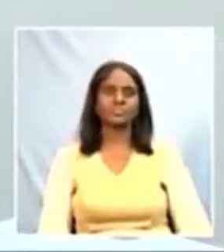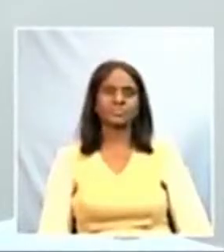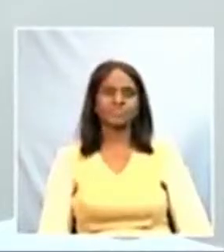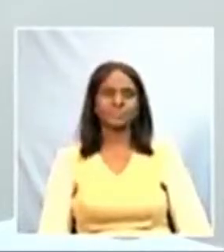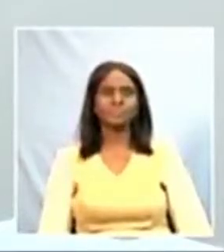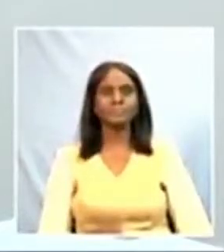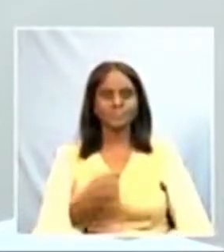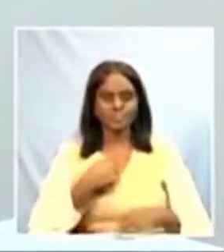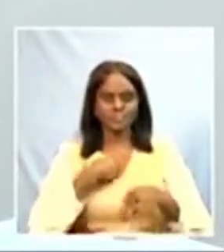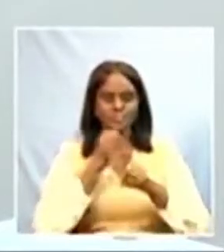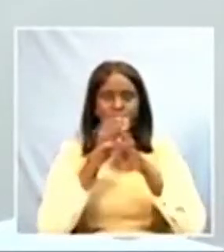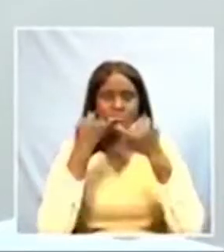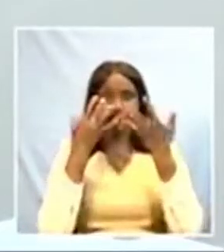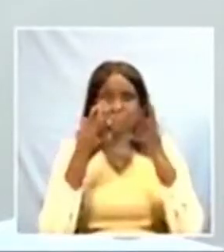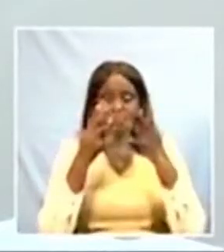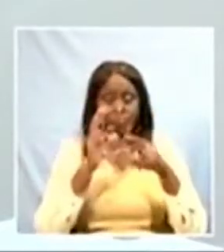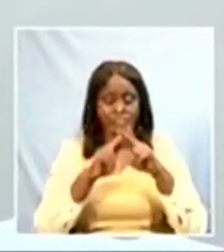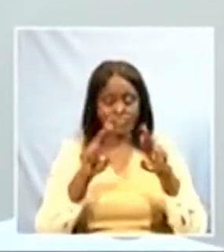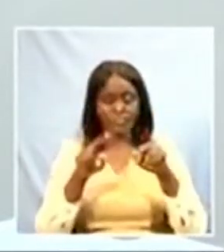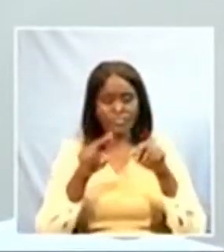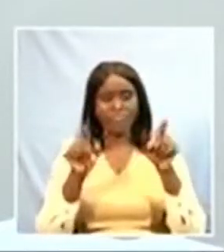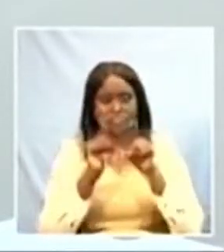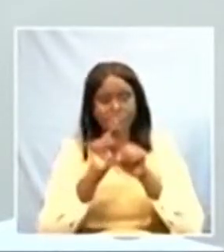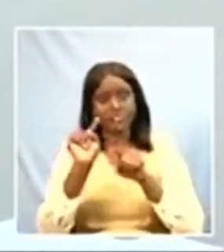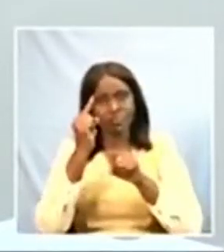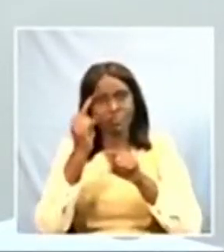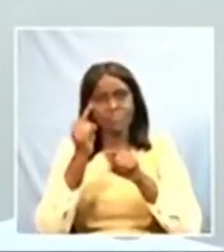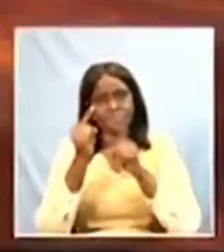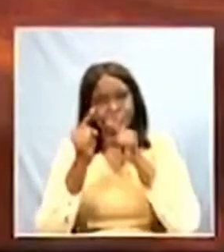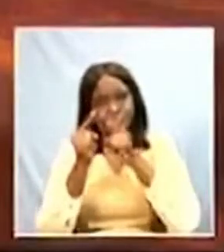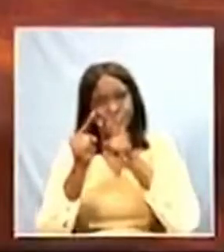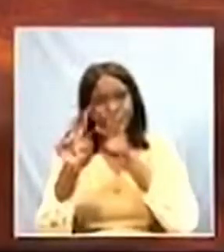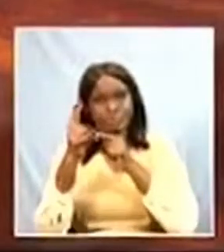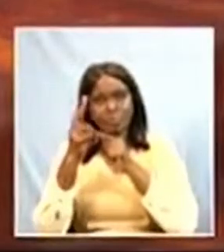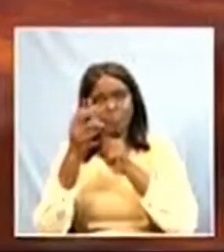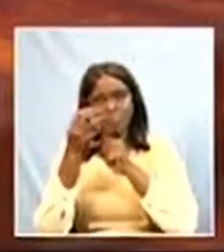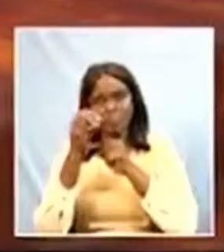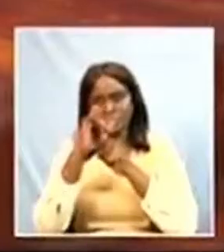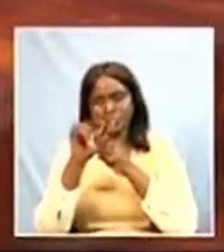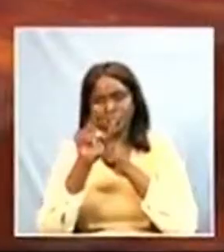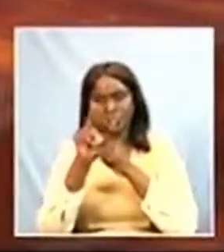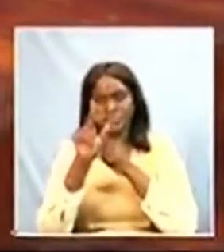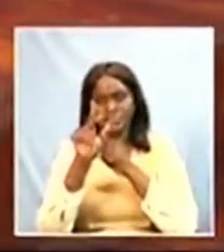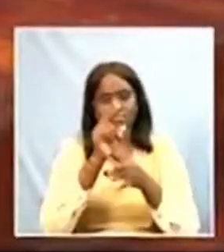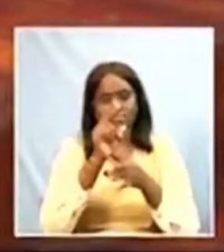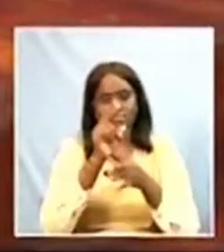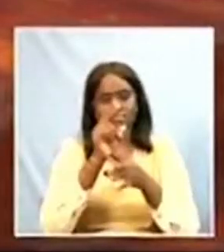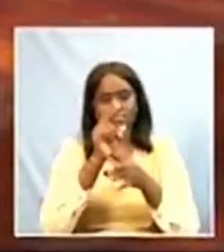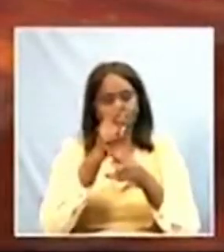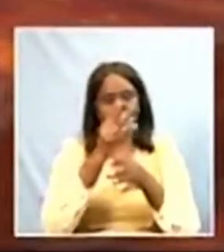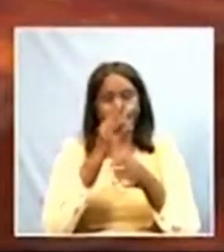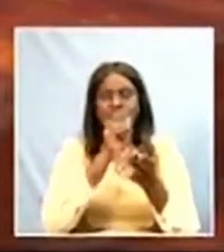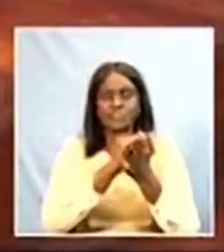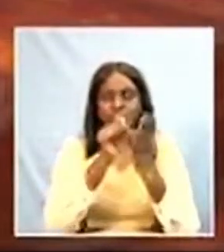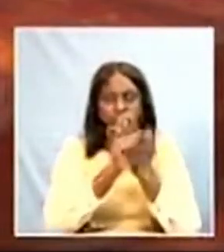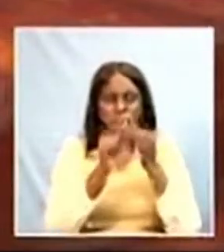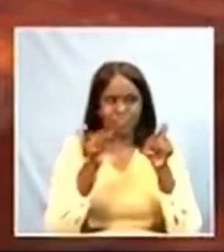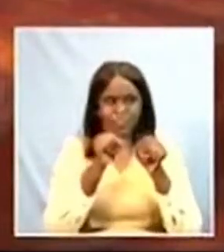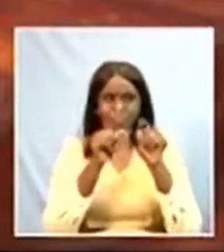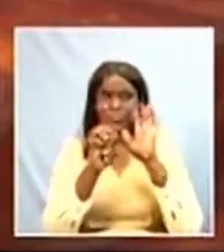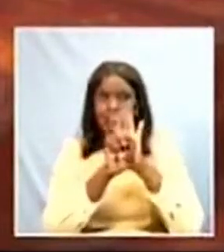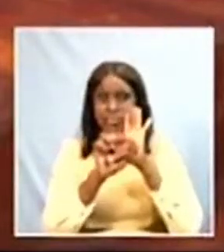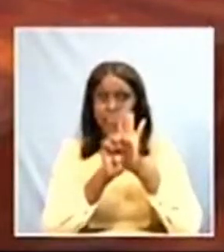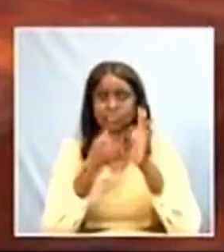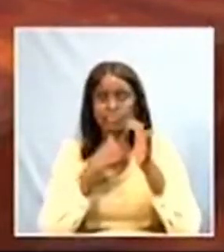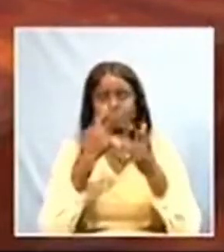Like I've mentioned, the chair, that first of all, like I've mentioned, the 2nd of July is supposed to be 2nd of August. Mostly what we do when such a thing happens, we